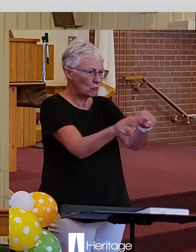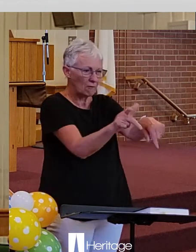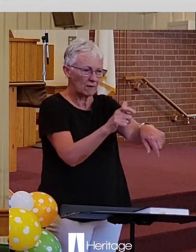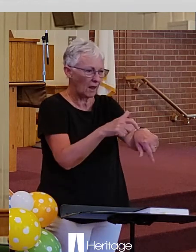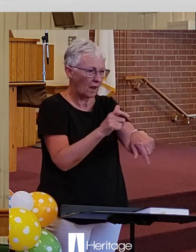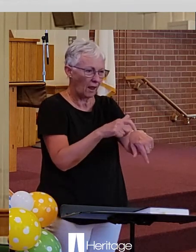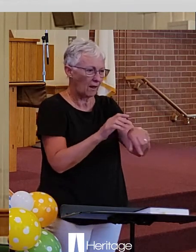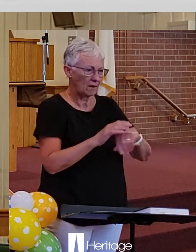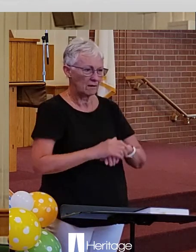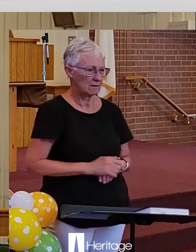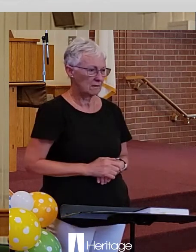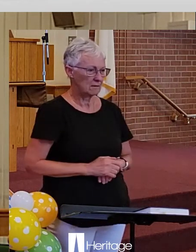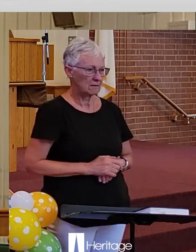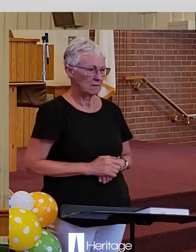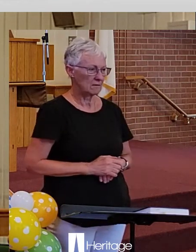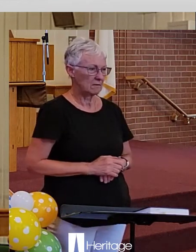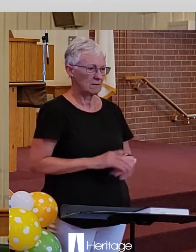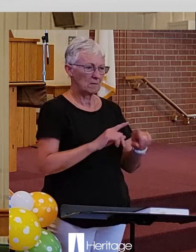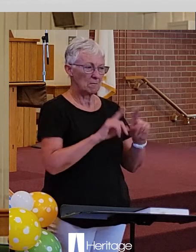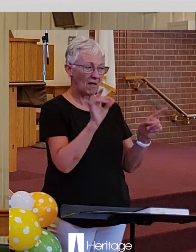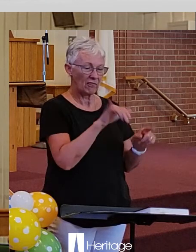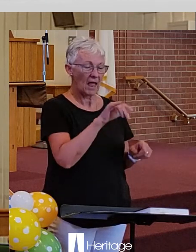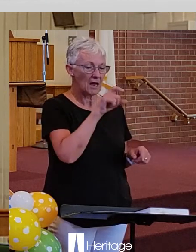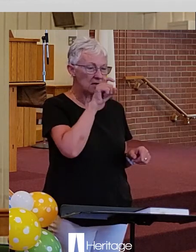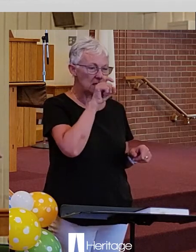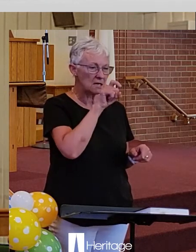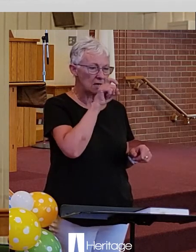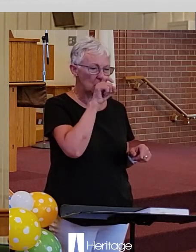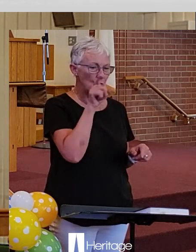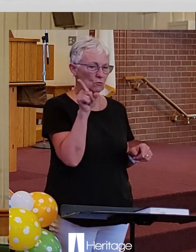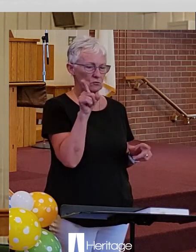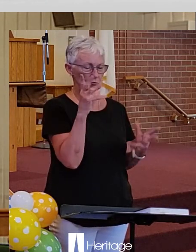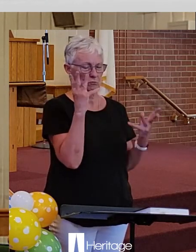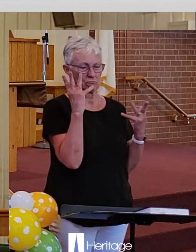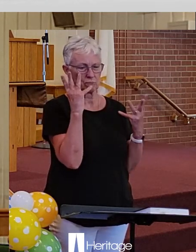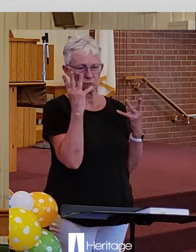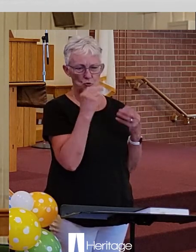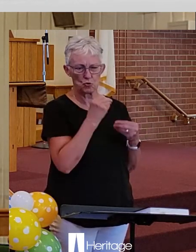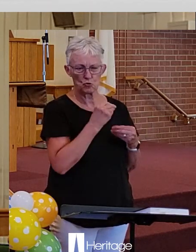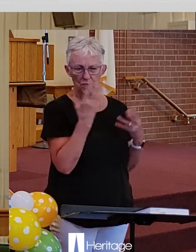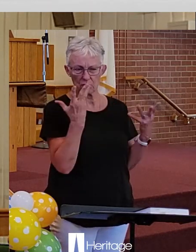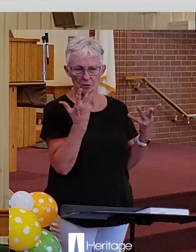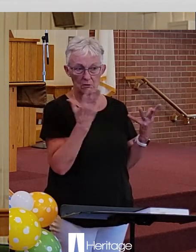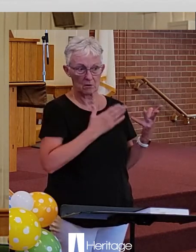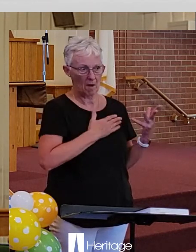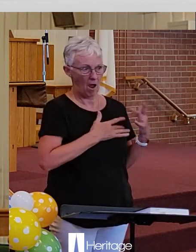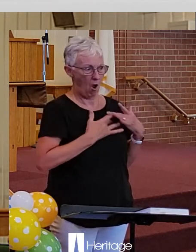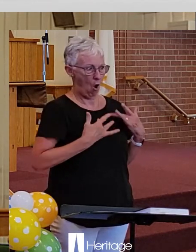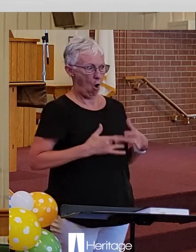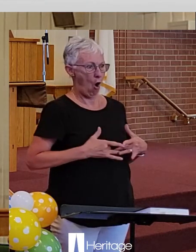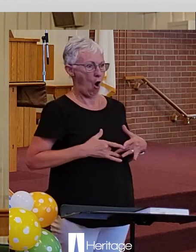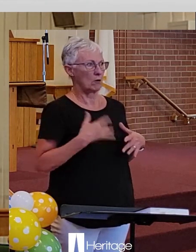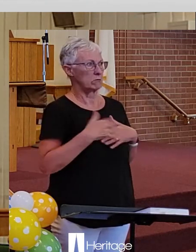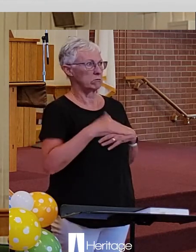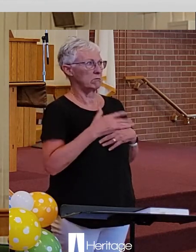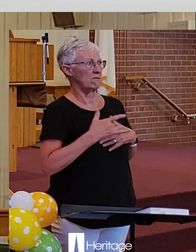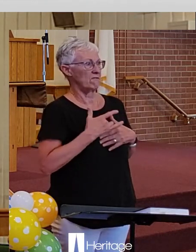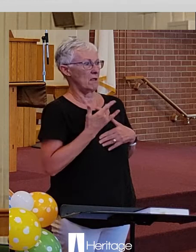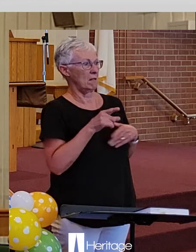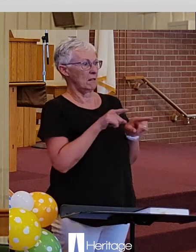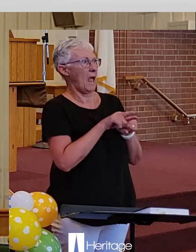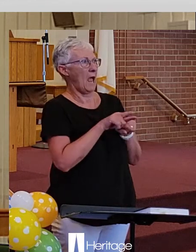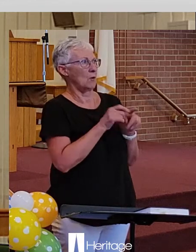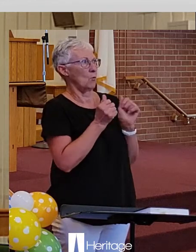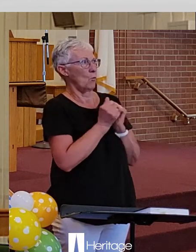But the eagle flew straight and true and beautiful, and my heart rose up as on